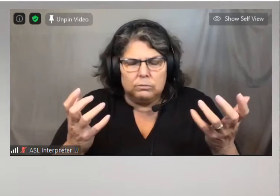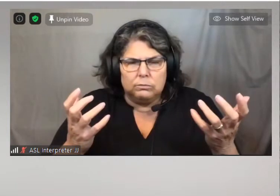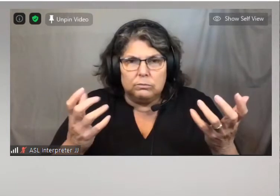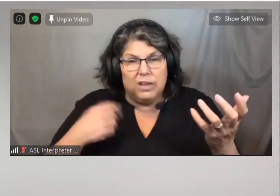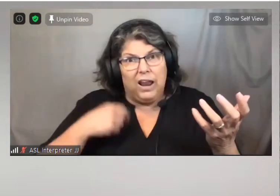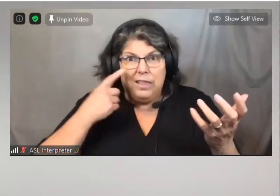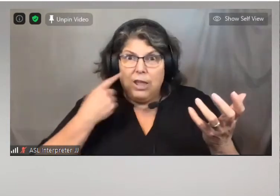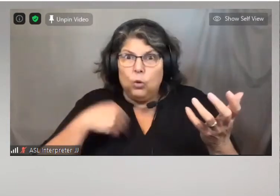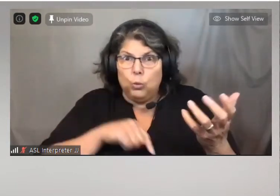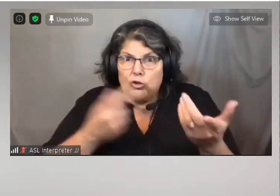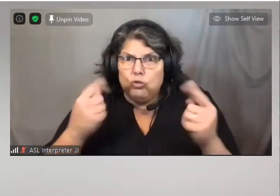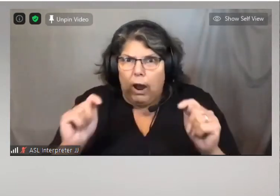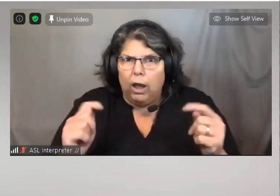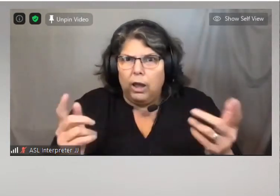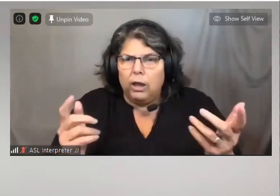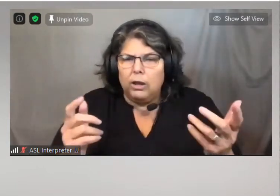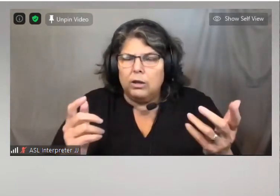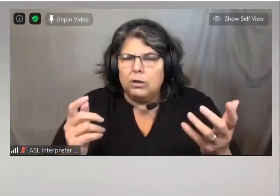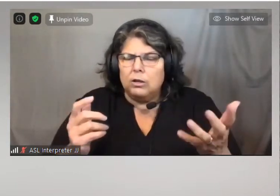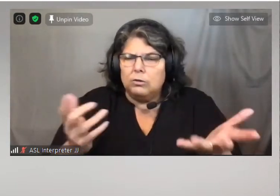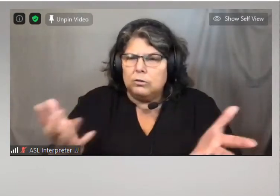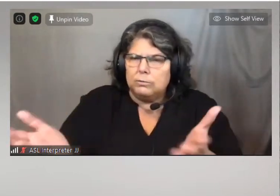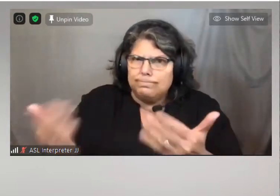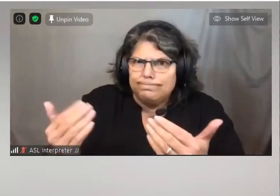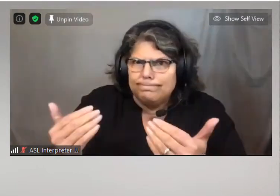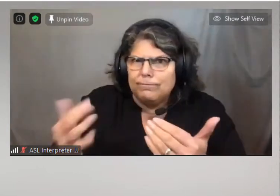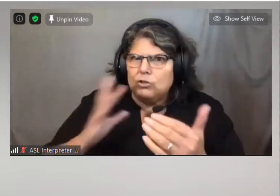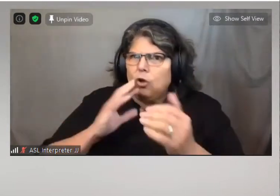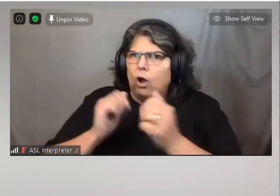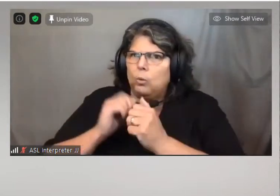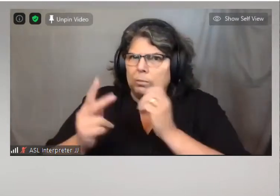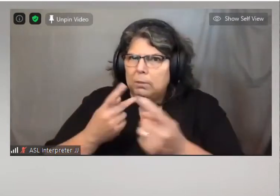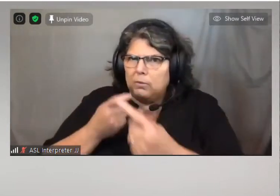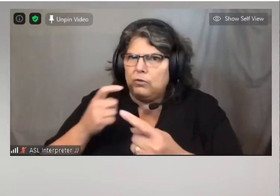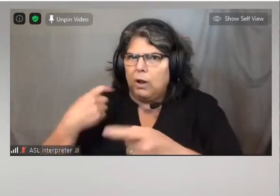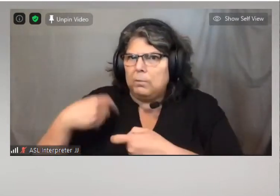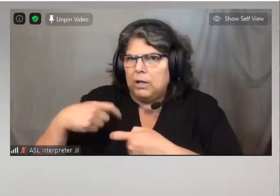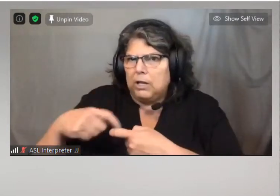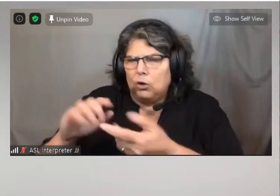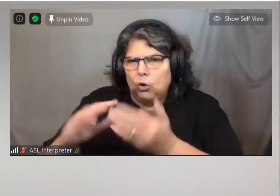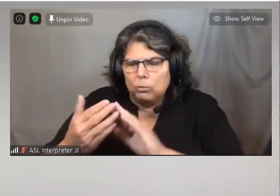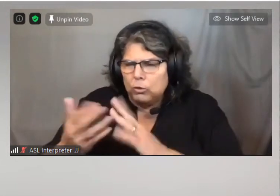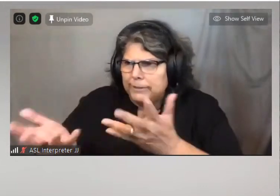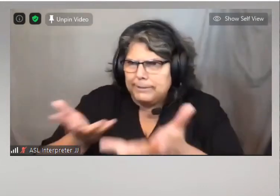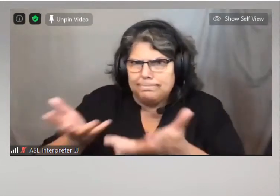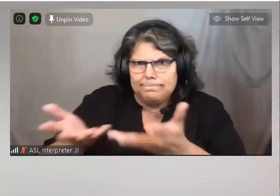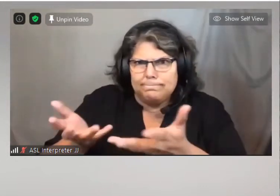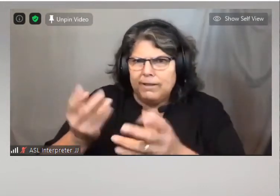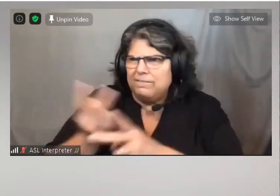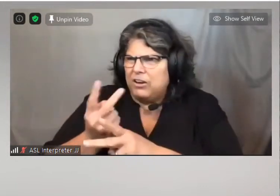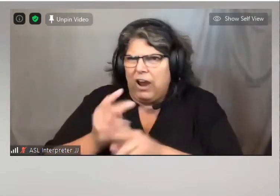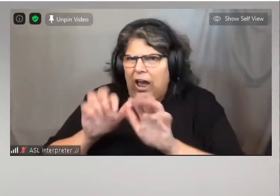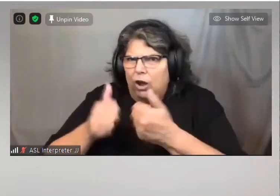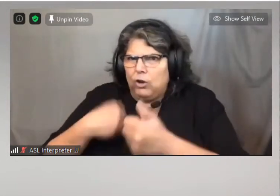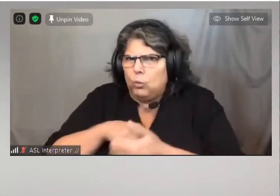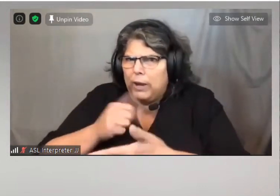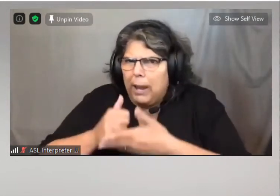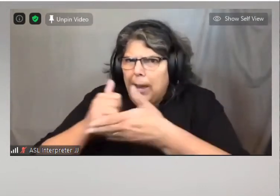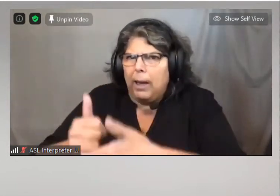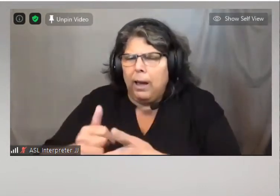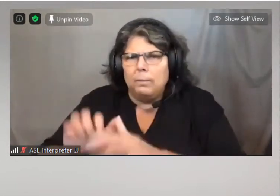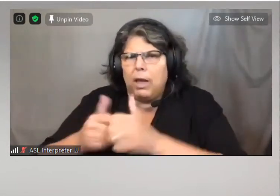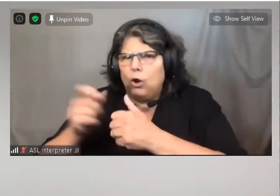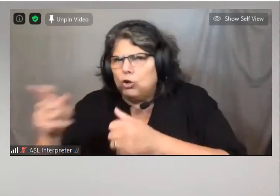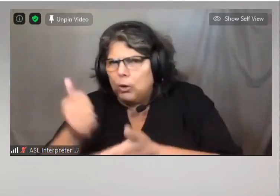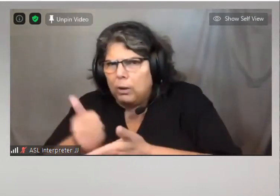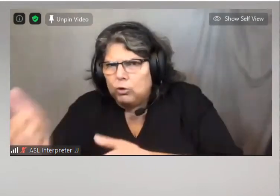think we're trying to do that, collaborate with the Latino community to figure out what can we do, what can they do, how